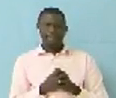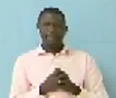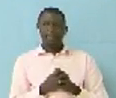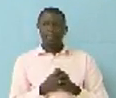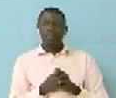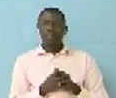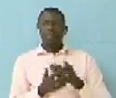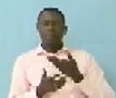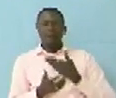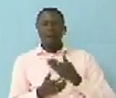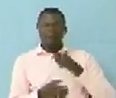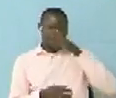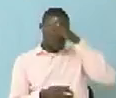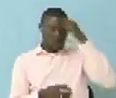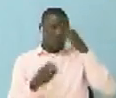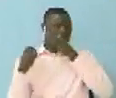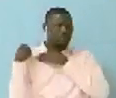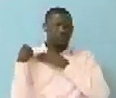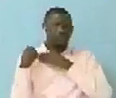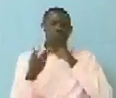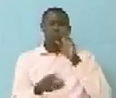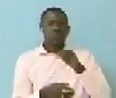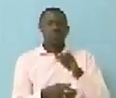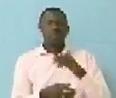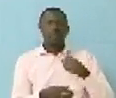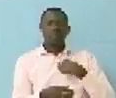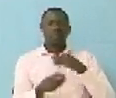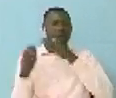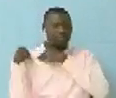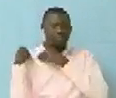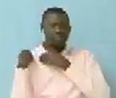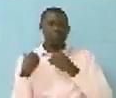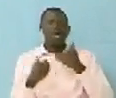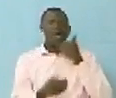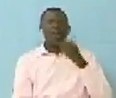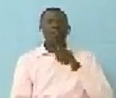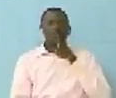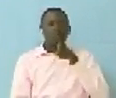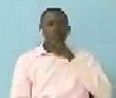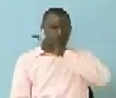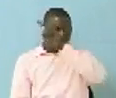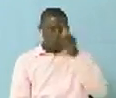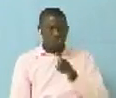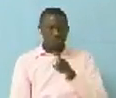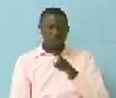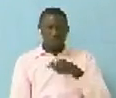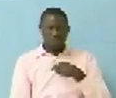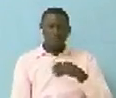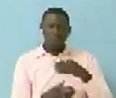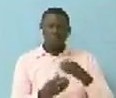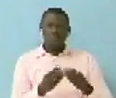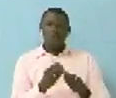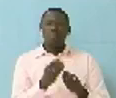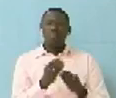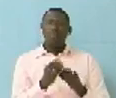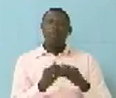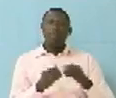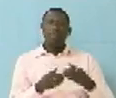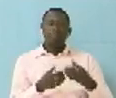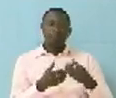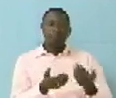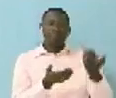I have a job to do, and my job is to ask questions that would bring out the facts for the